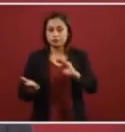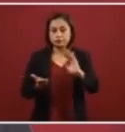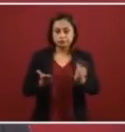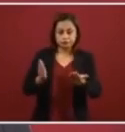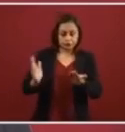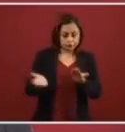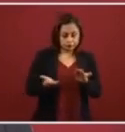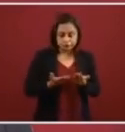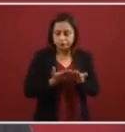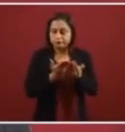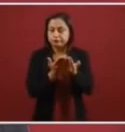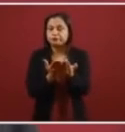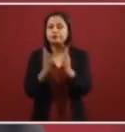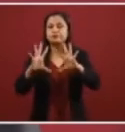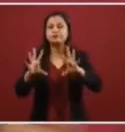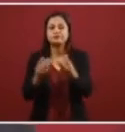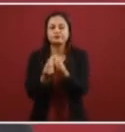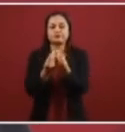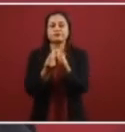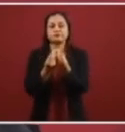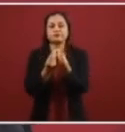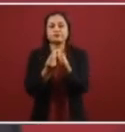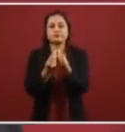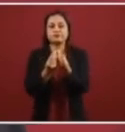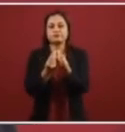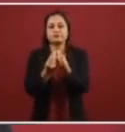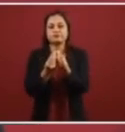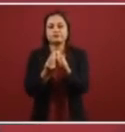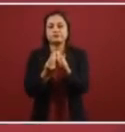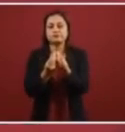pero bueno but of course